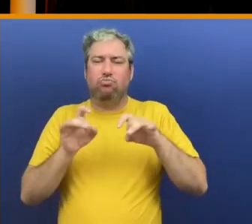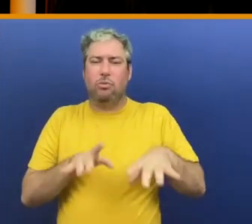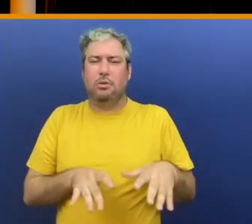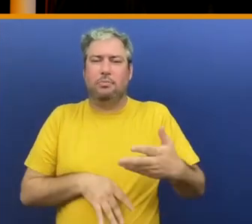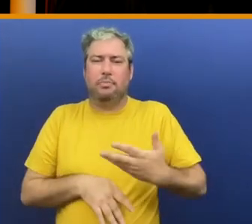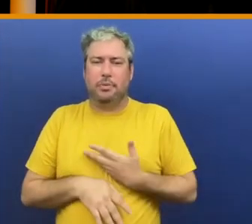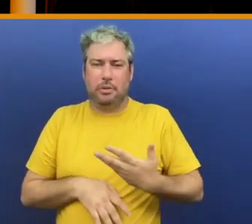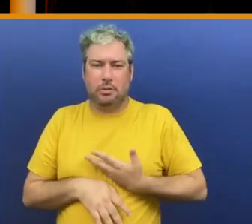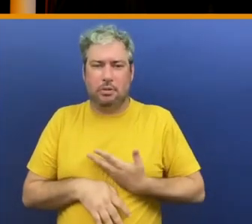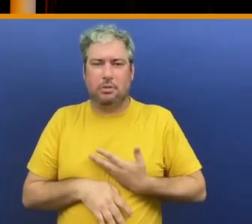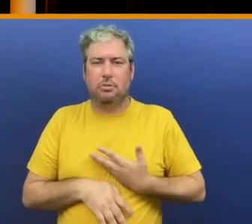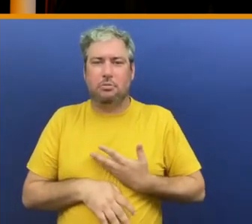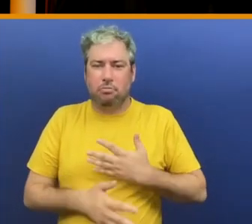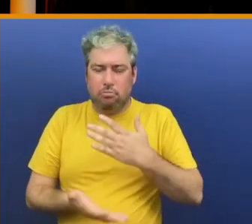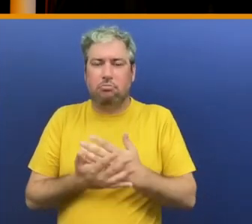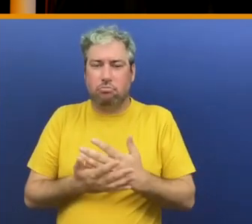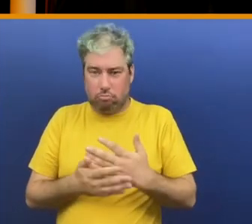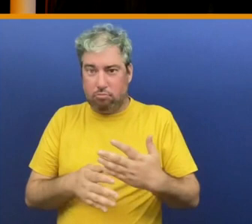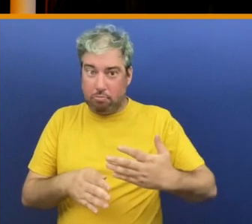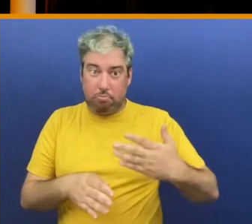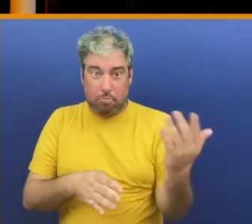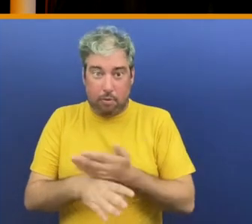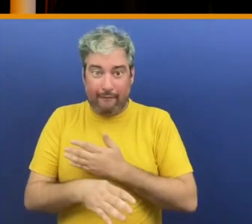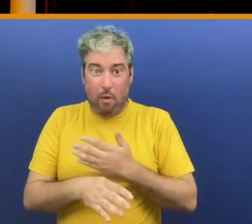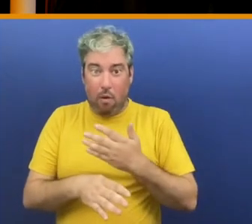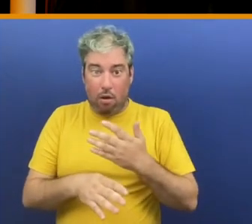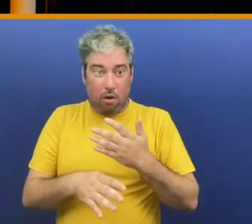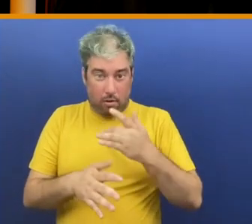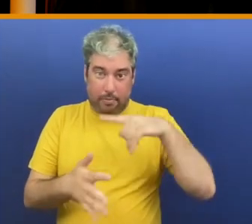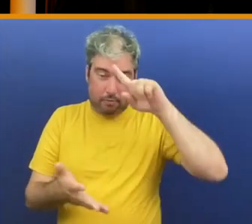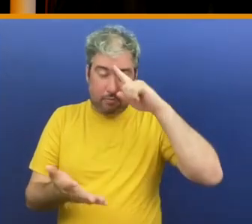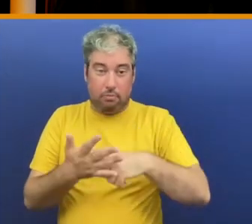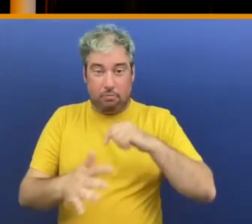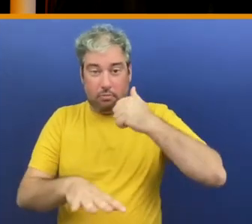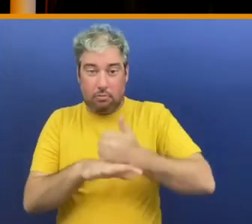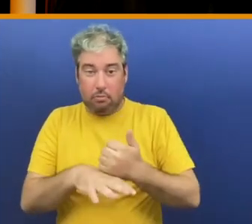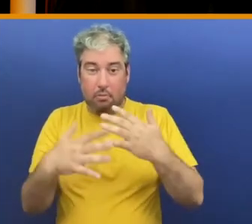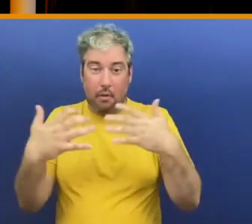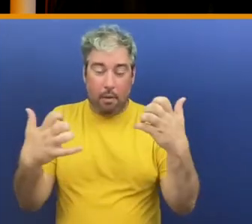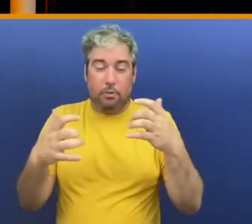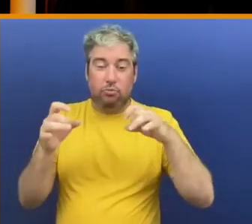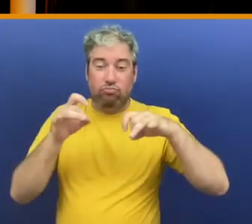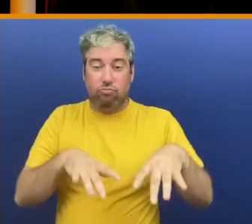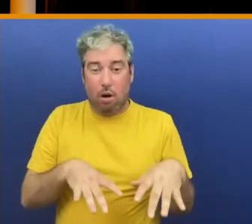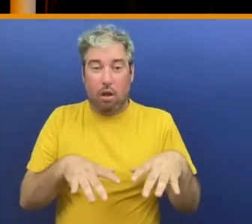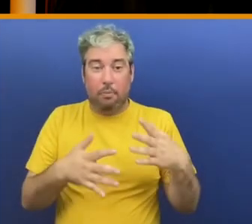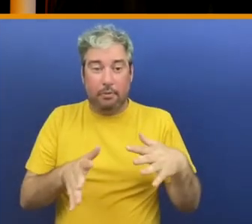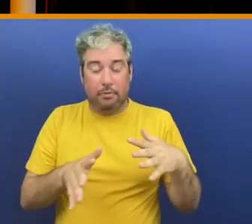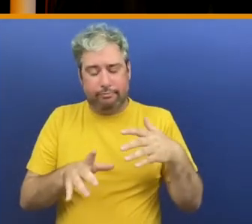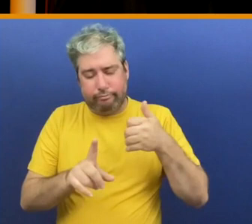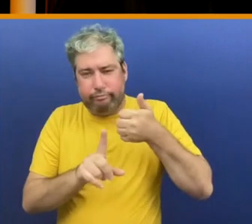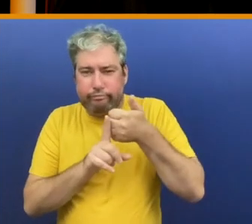been a mandate established. The Parliament of Australia was emphasising that mandate. Where's that been in Westminster?